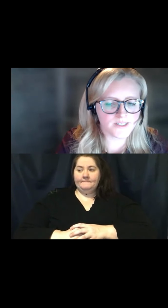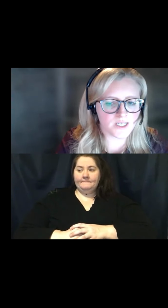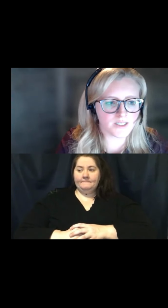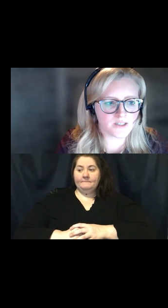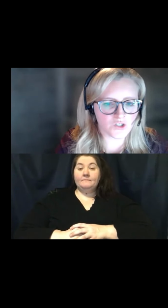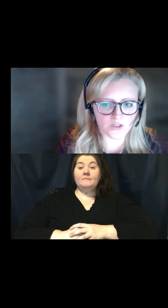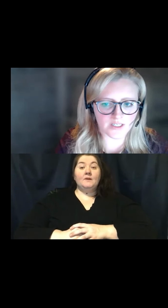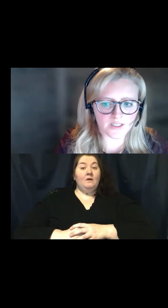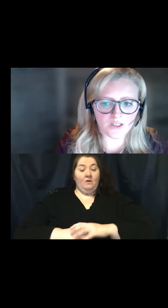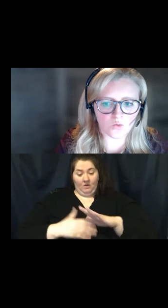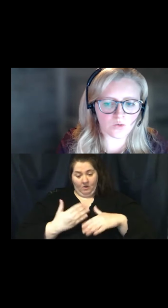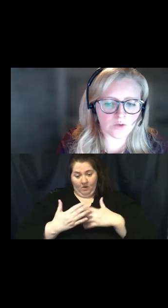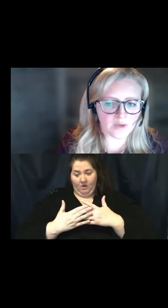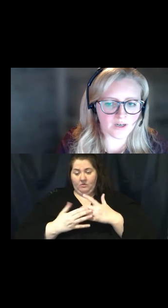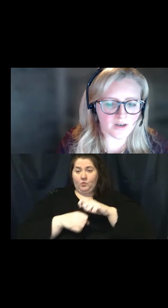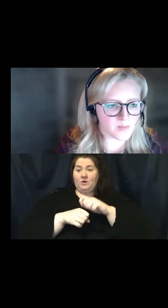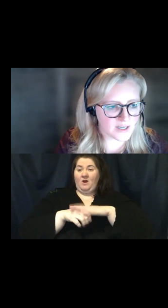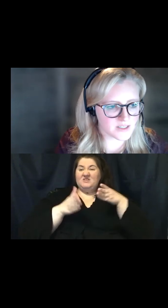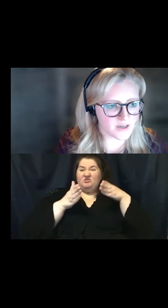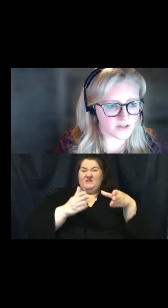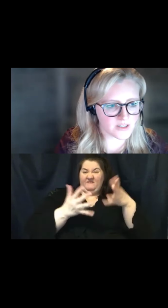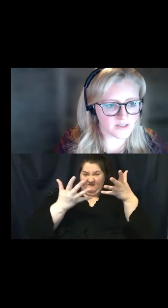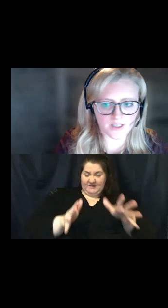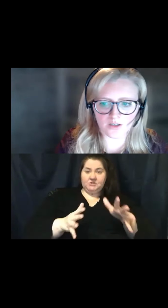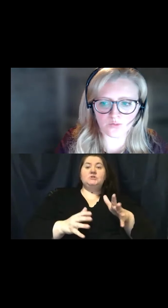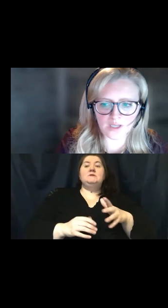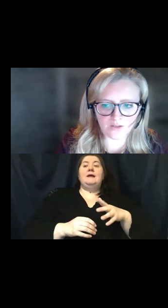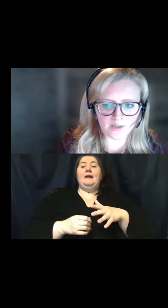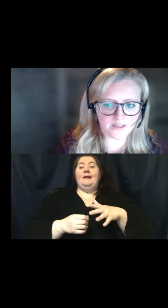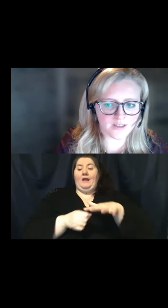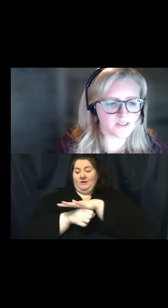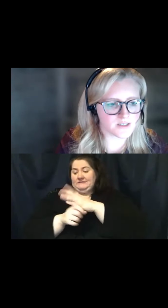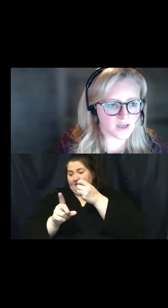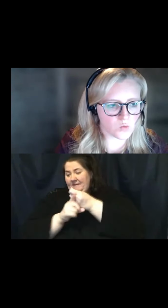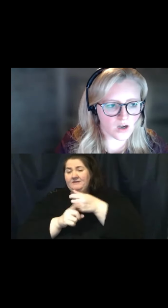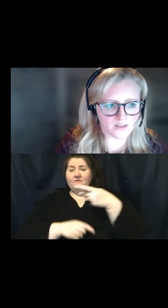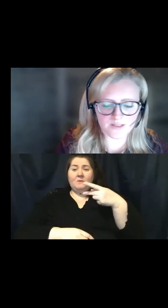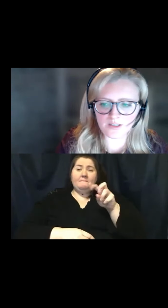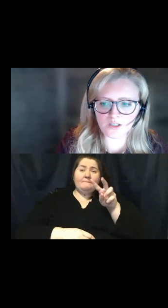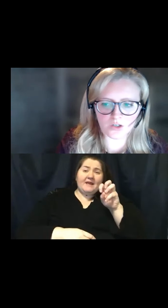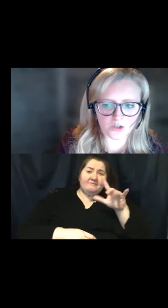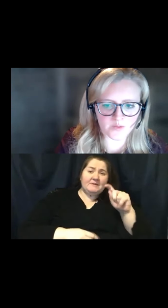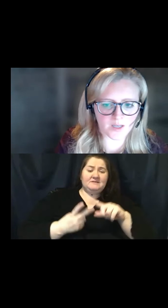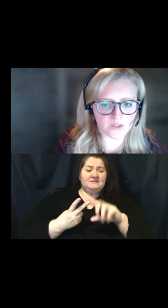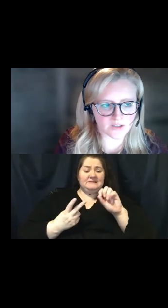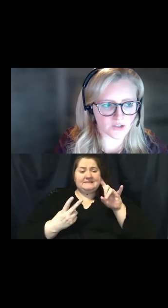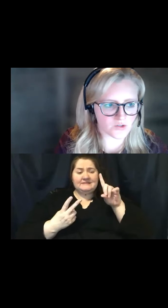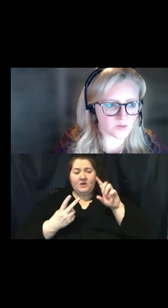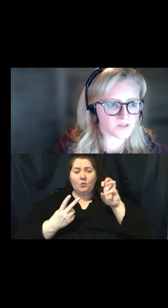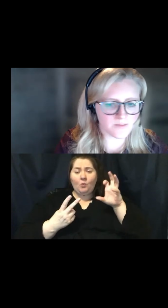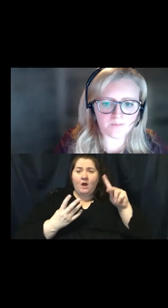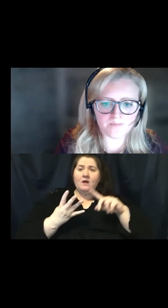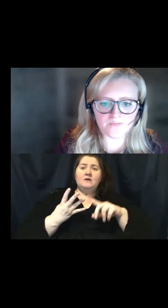When our work is done in the street, we will repair impacted areas of pavement, sidewalks, curbs, and